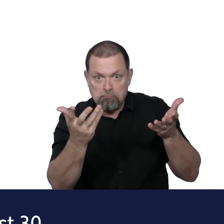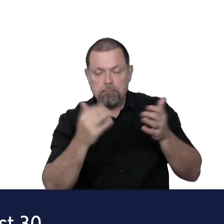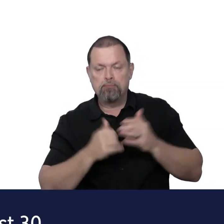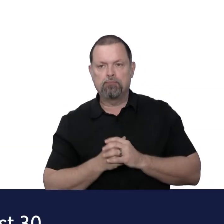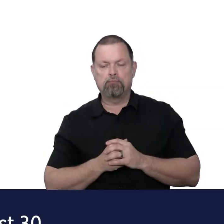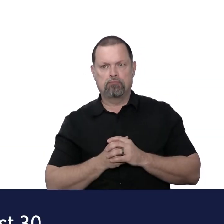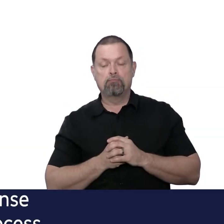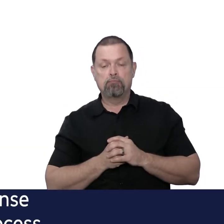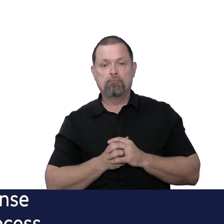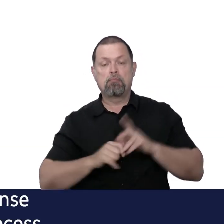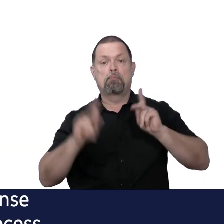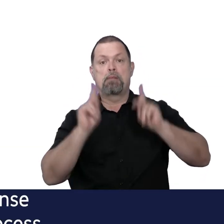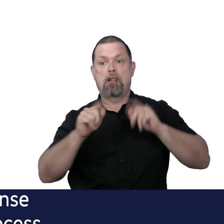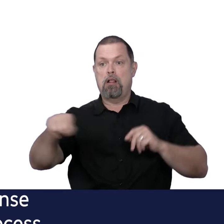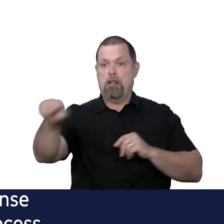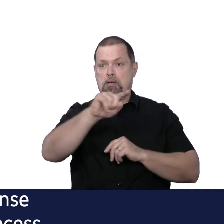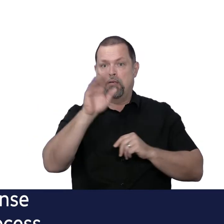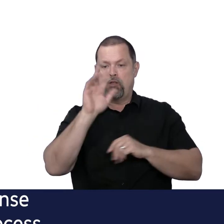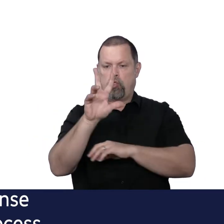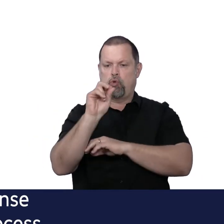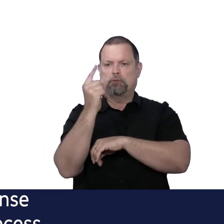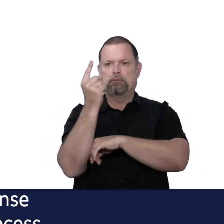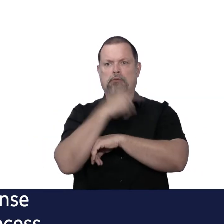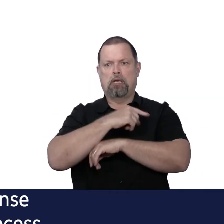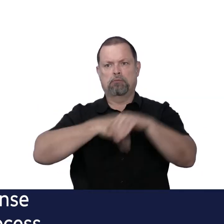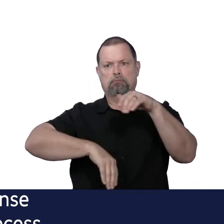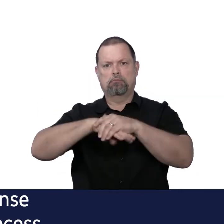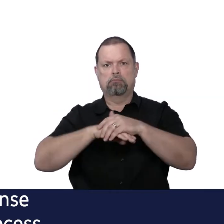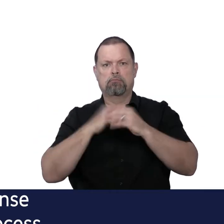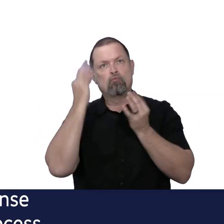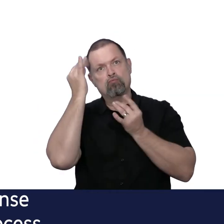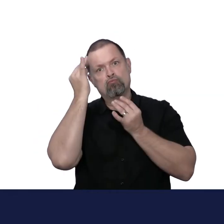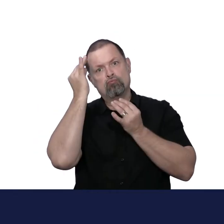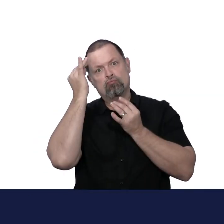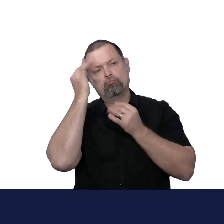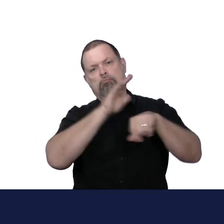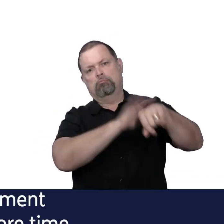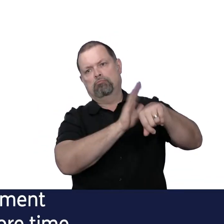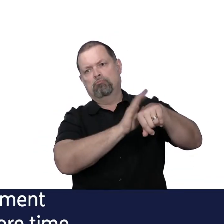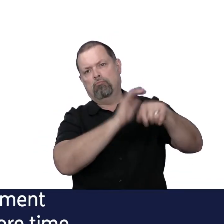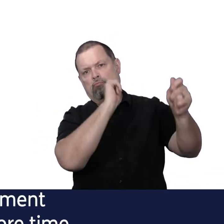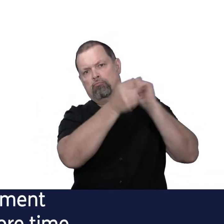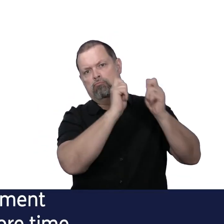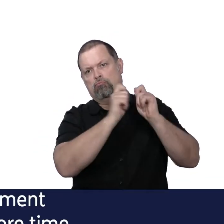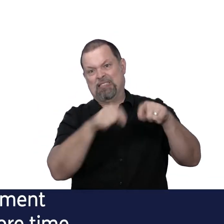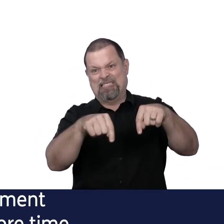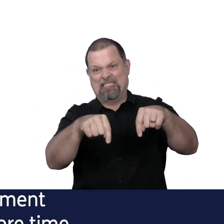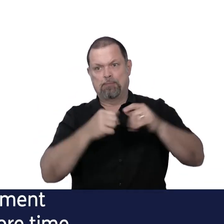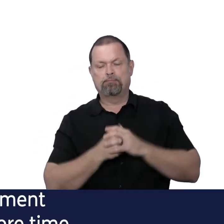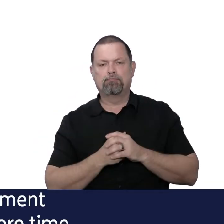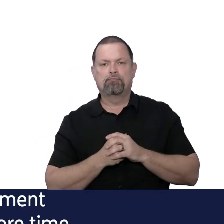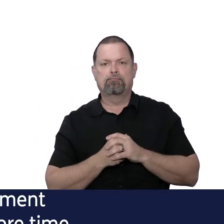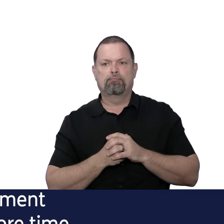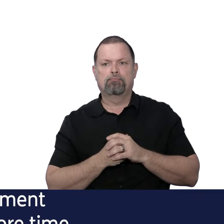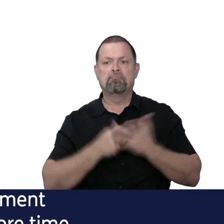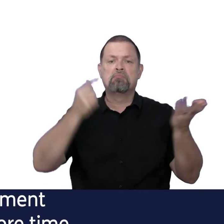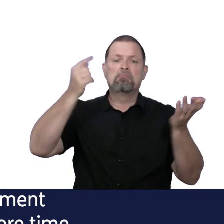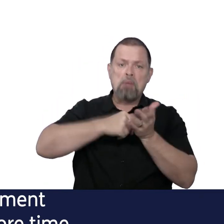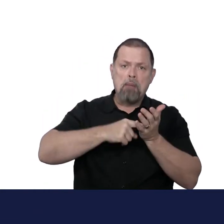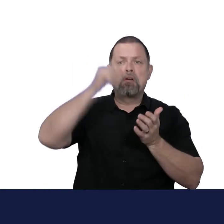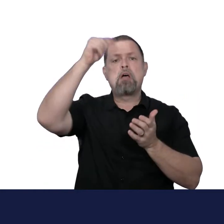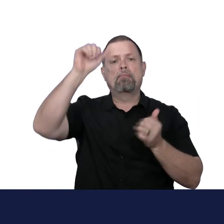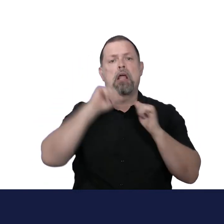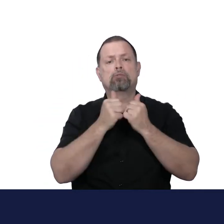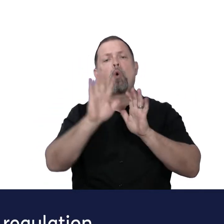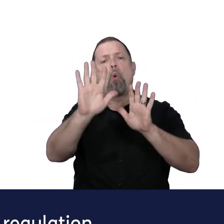People will have at least 30 days to write a response at this stage of the process. Sometimes the government or the agency will give more